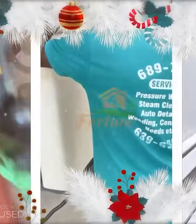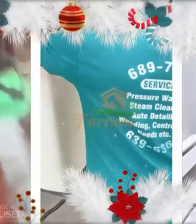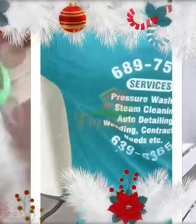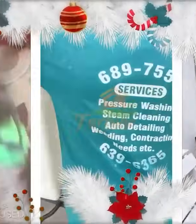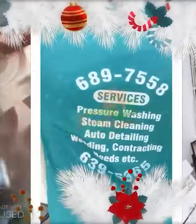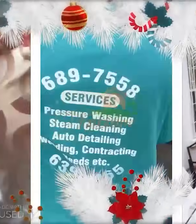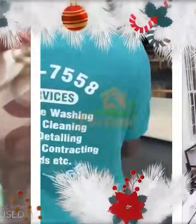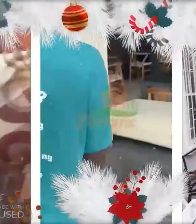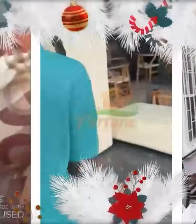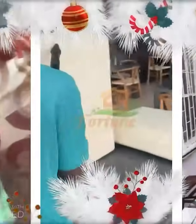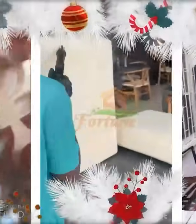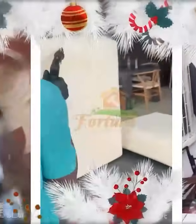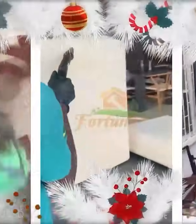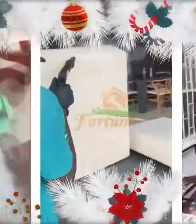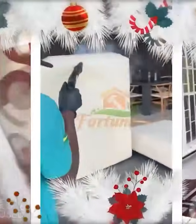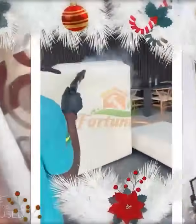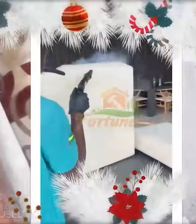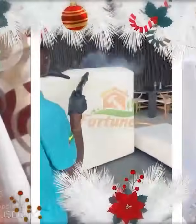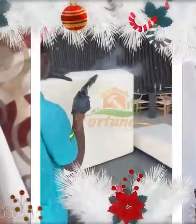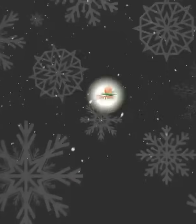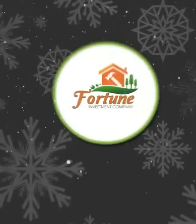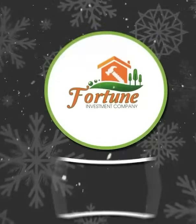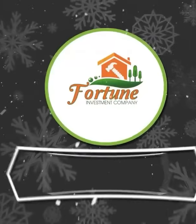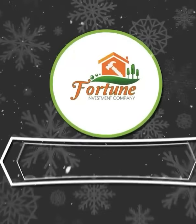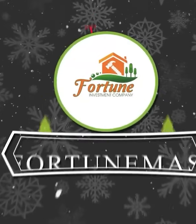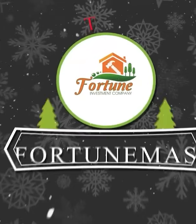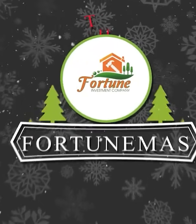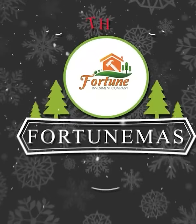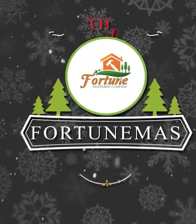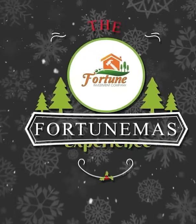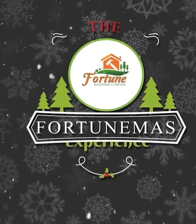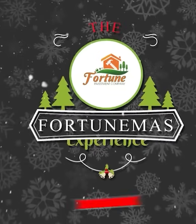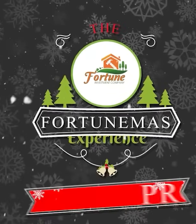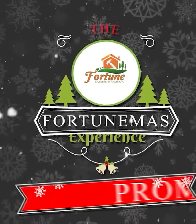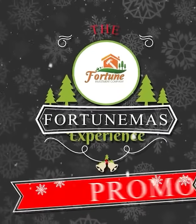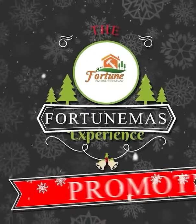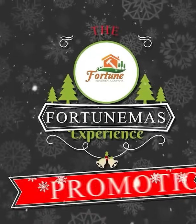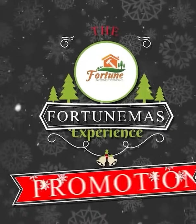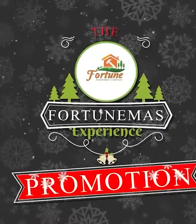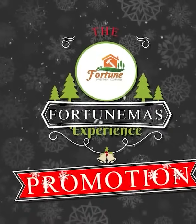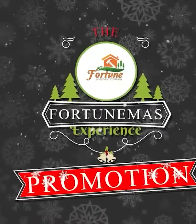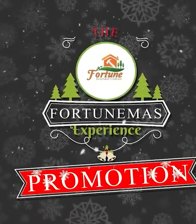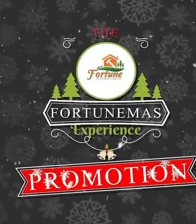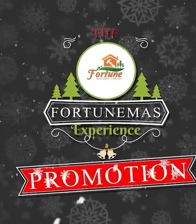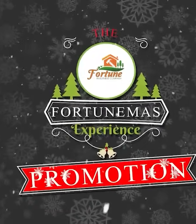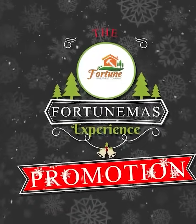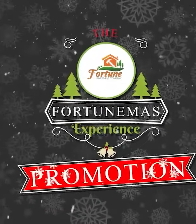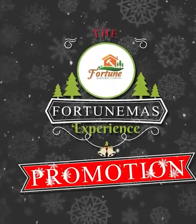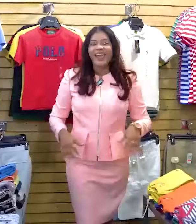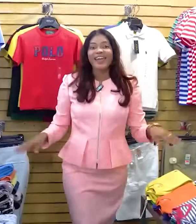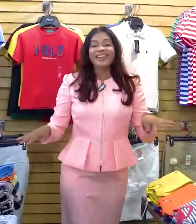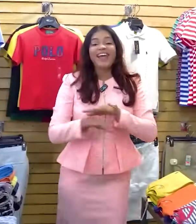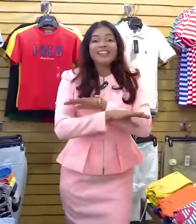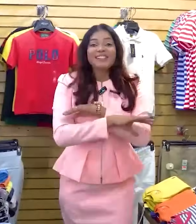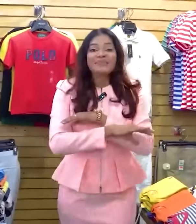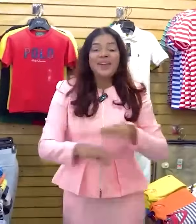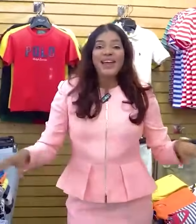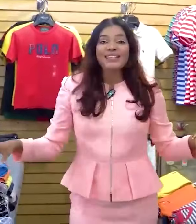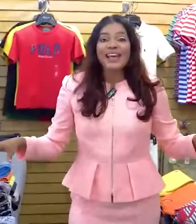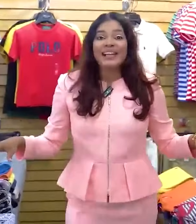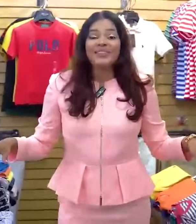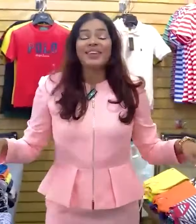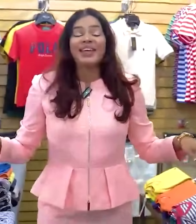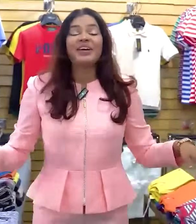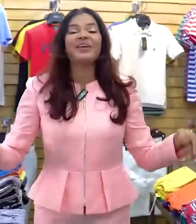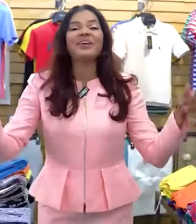639-6365. Start your holiday preparations early with Fortune Investment Company and let us make your season shine. It is the